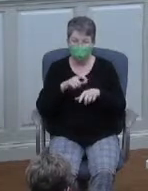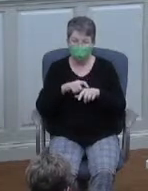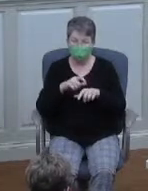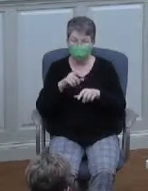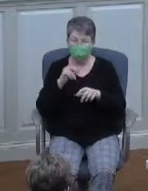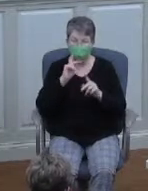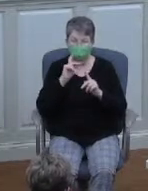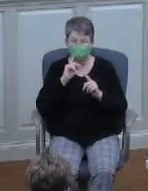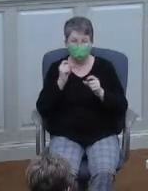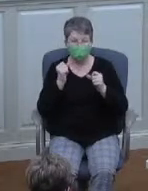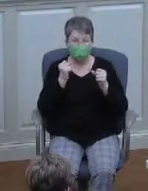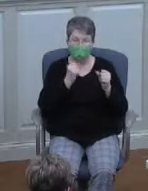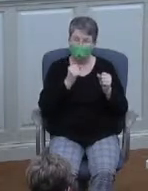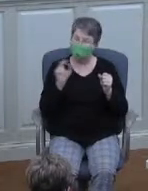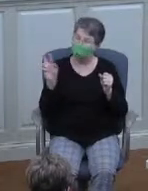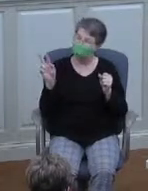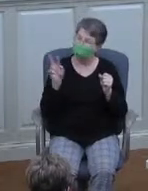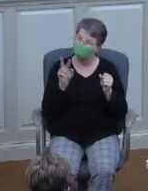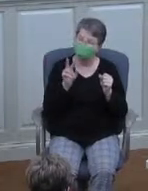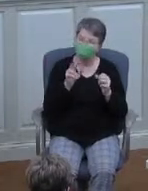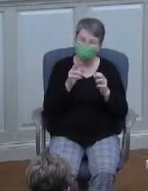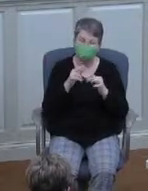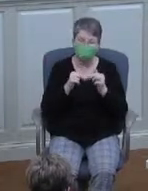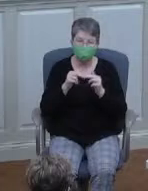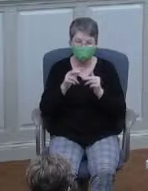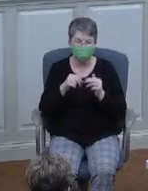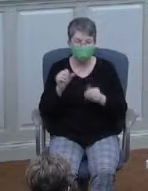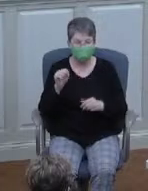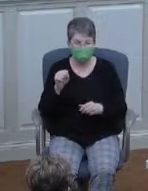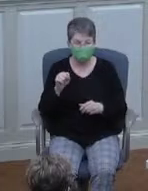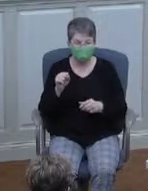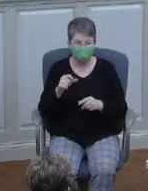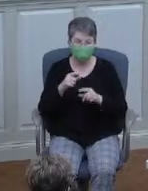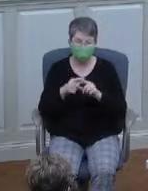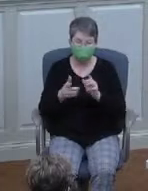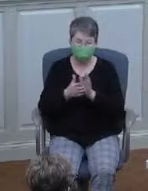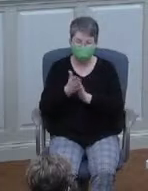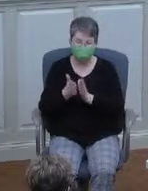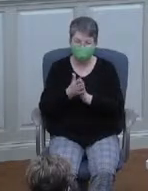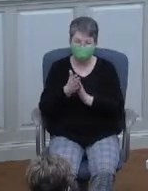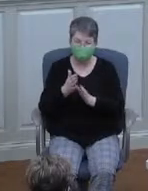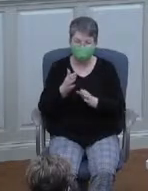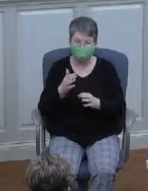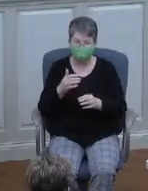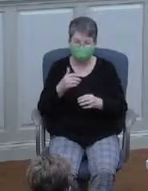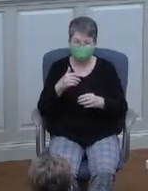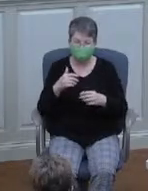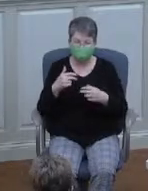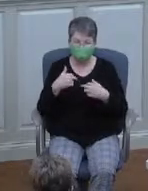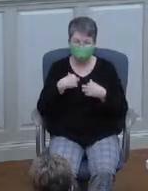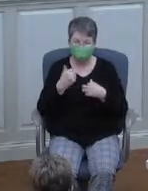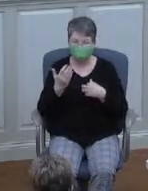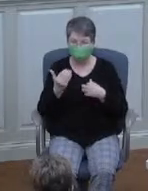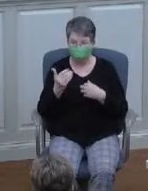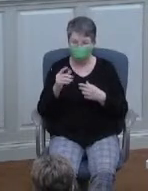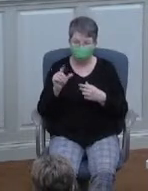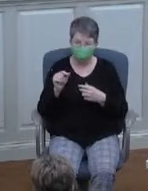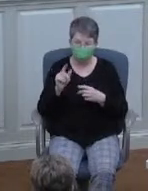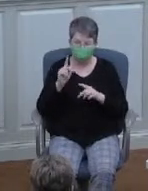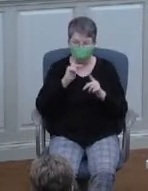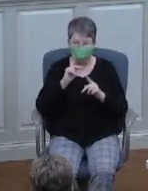building and they see it, and you know, the operations of the city, you know, we have 15, 20